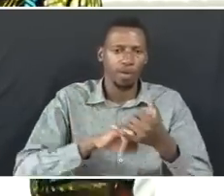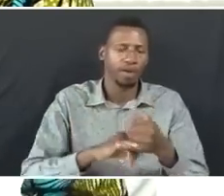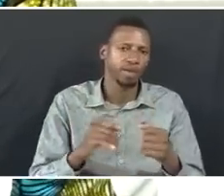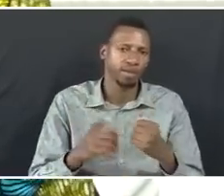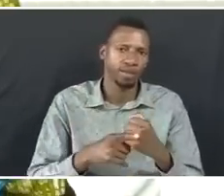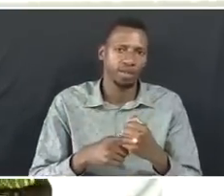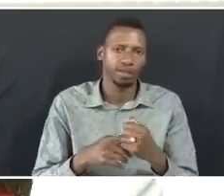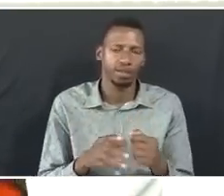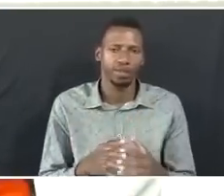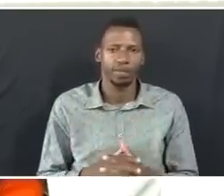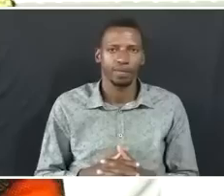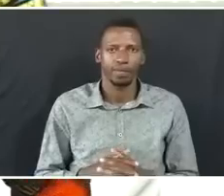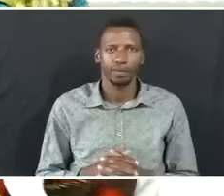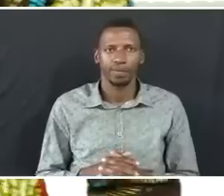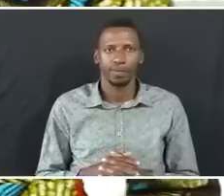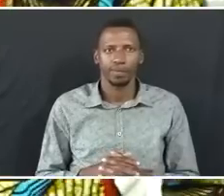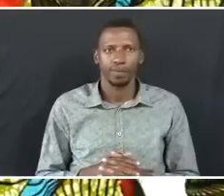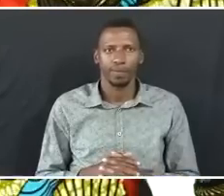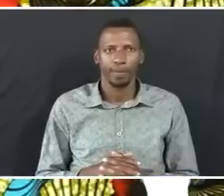Comfortably.